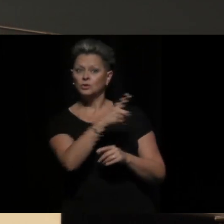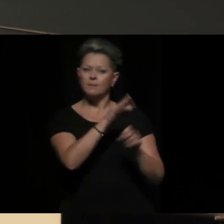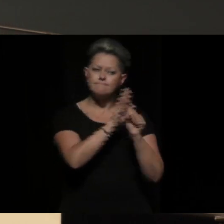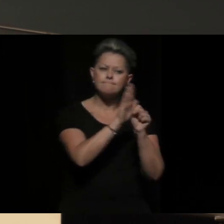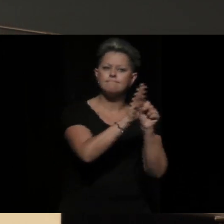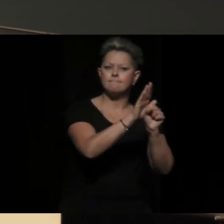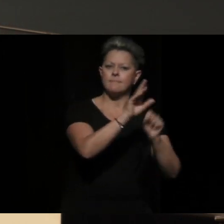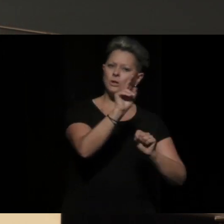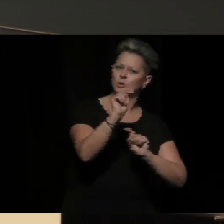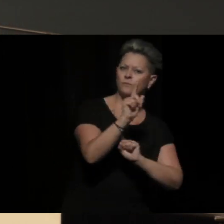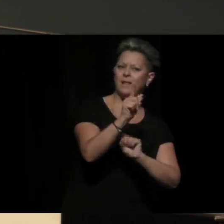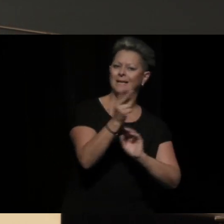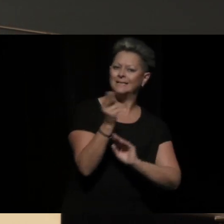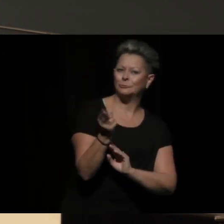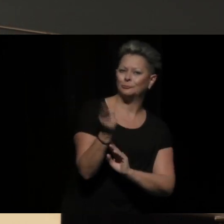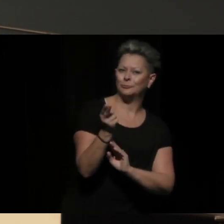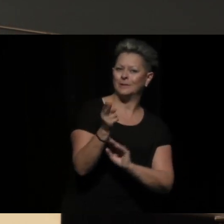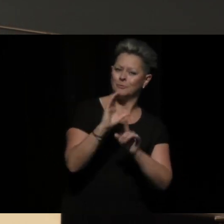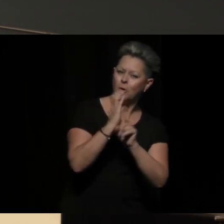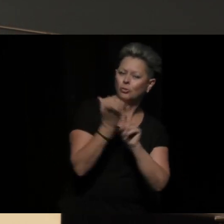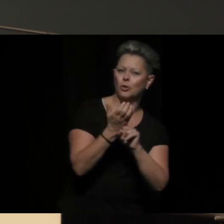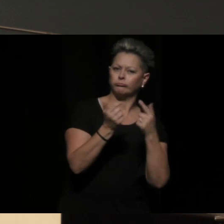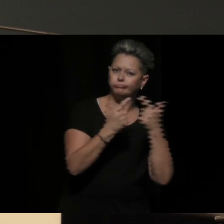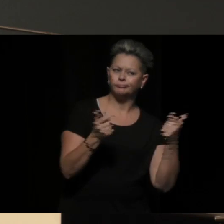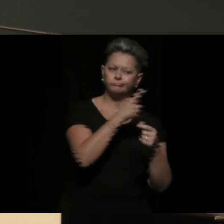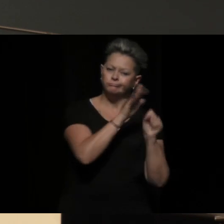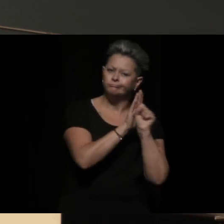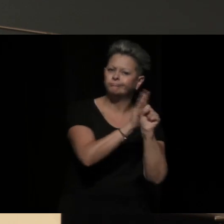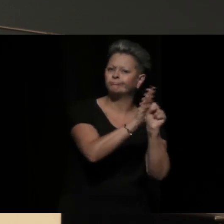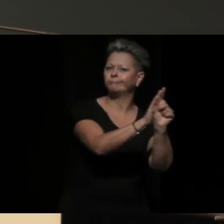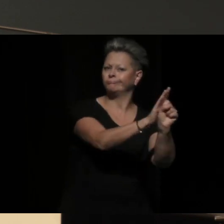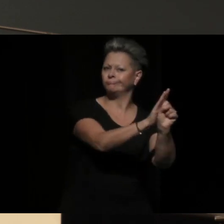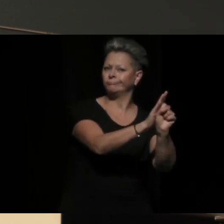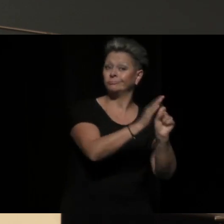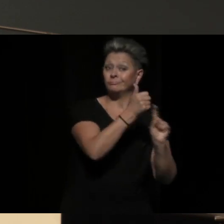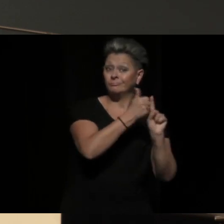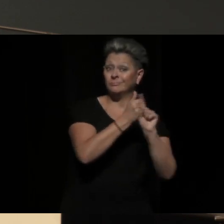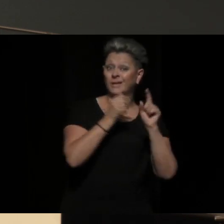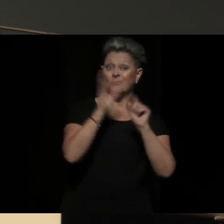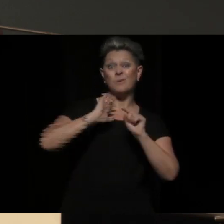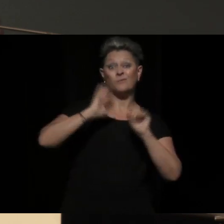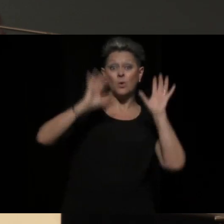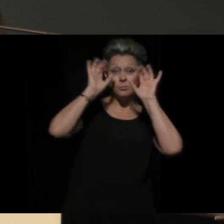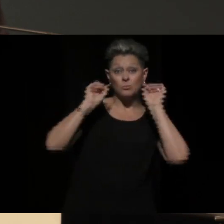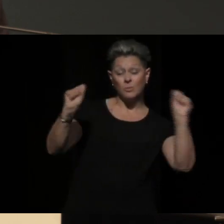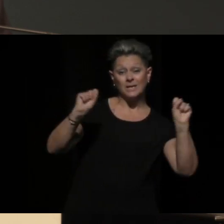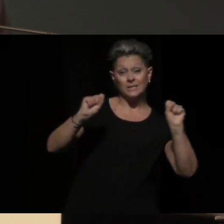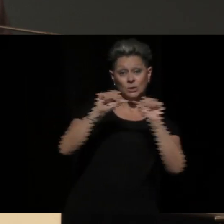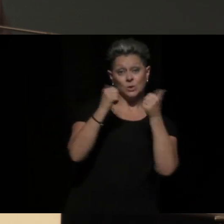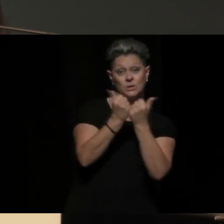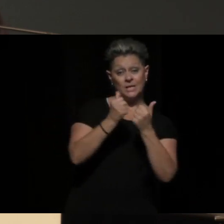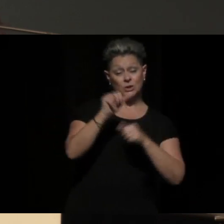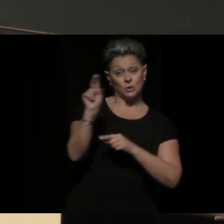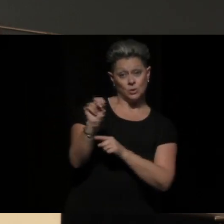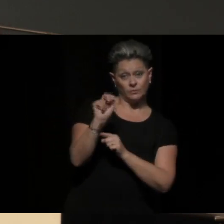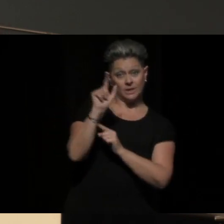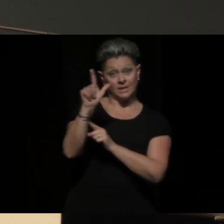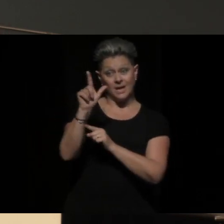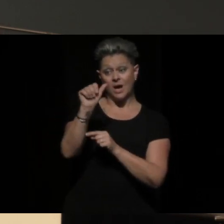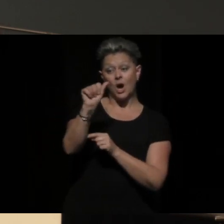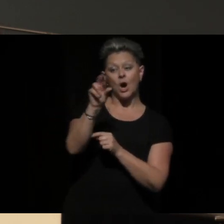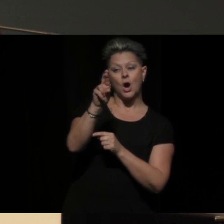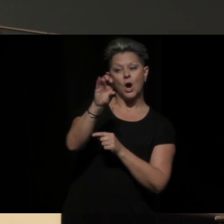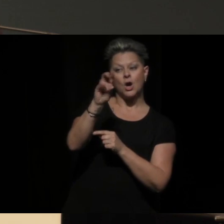and Labrador history and culture. He has served as president of the Association of Newfoundland and Labrador